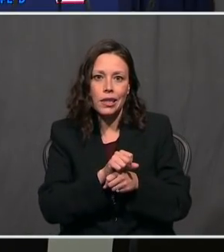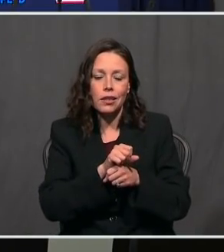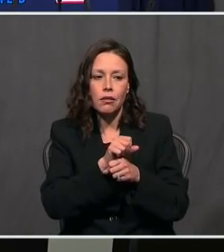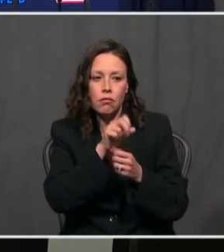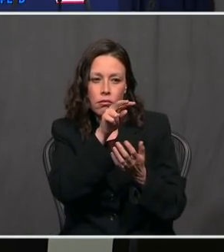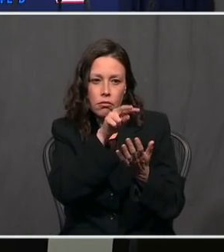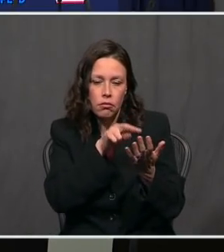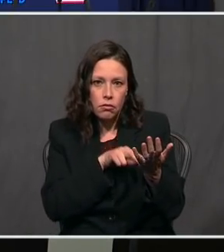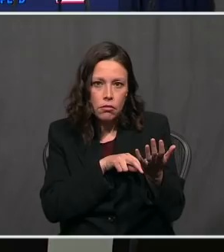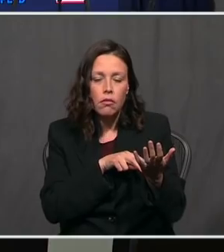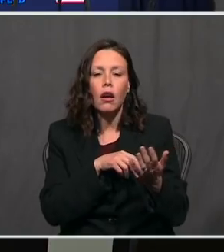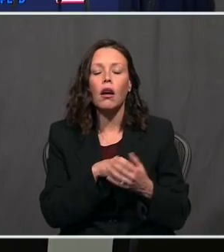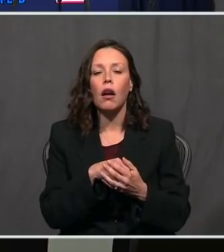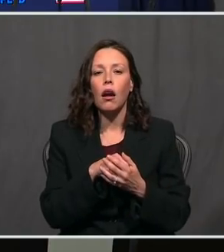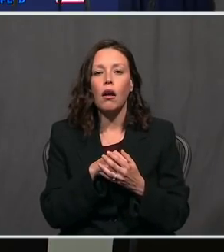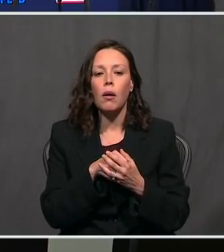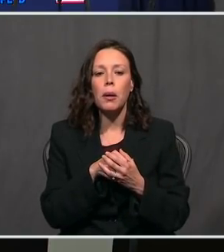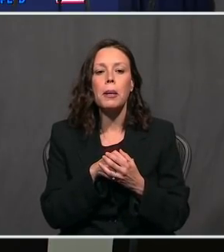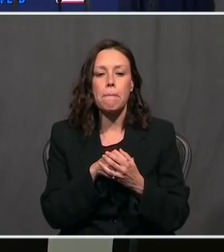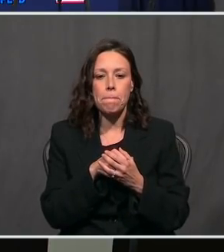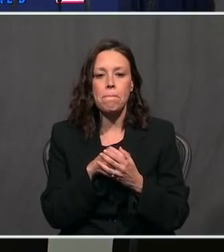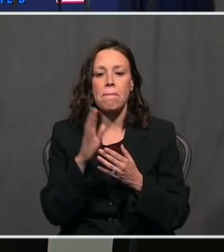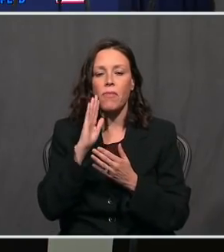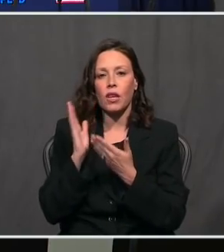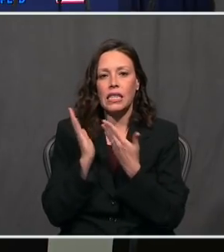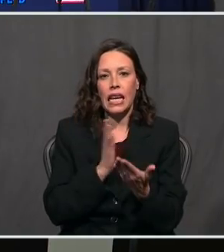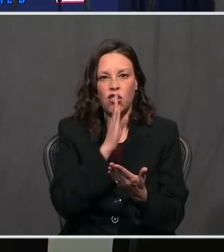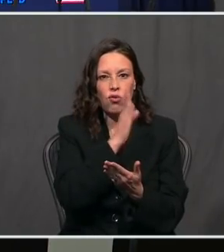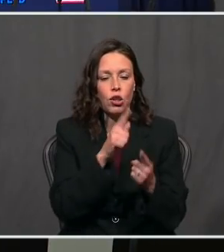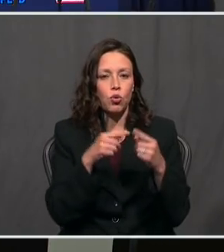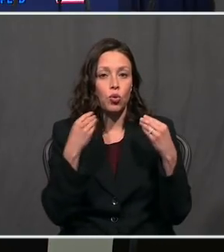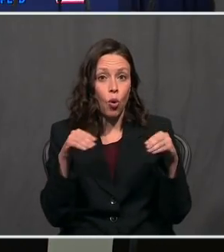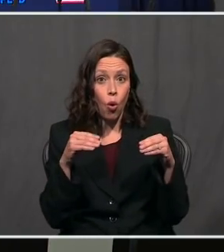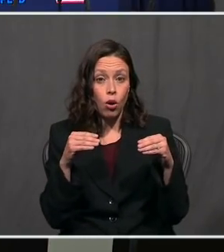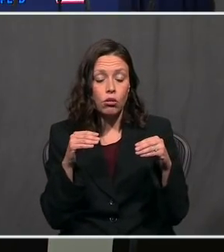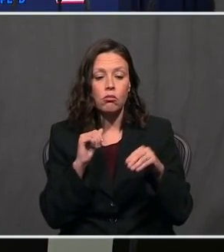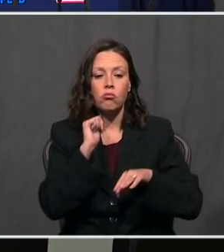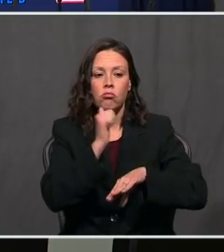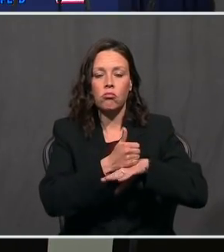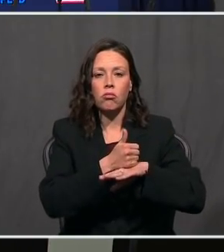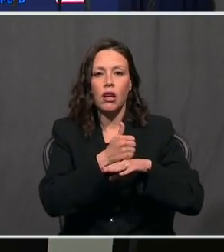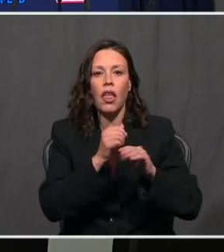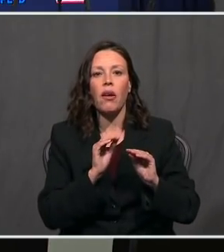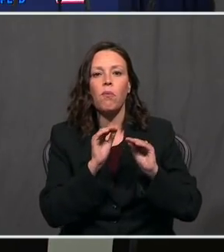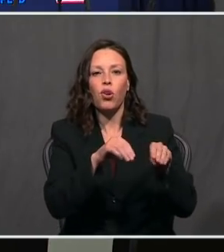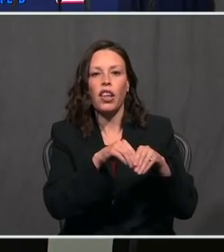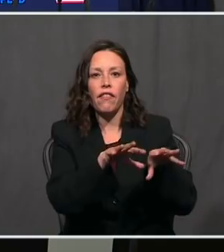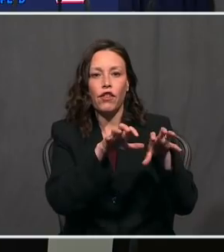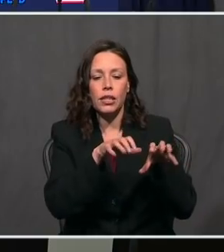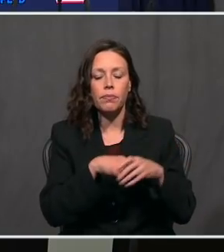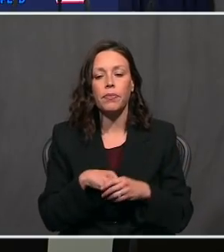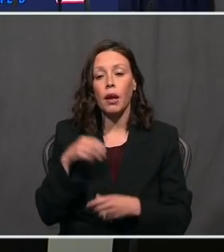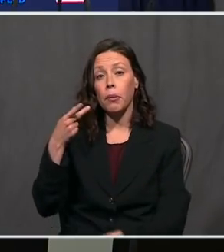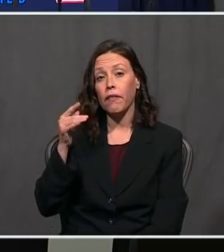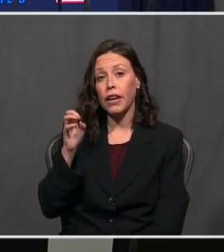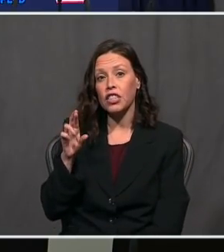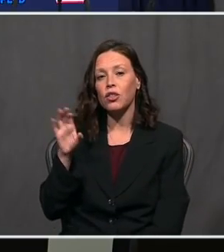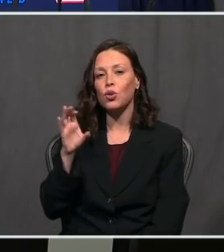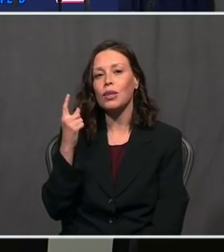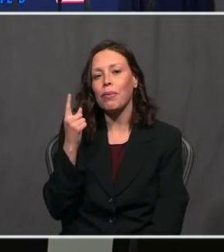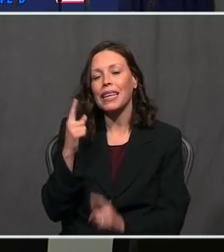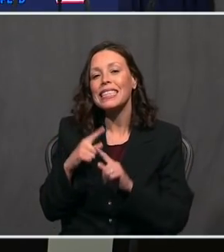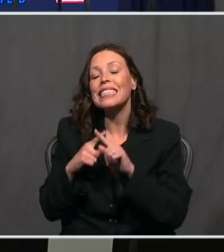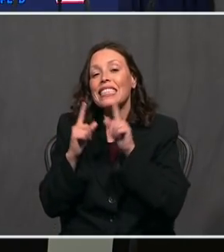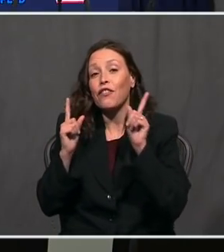made, and those vaccines will be shipped directly to the stores and put into the freezers. For Pfizer, we have to do something a